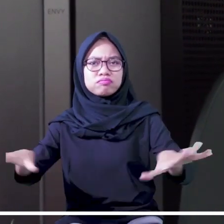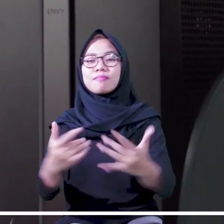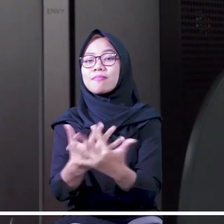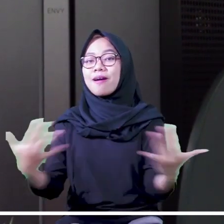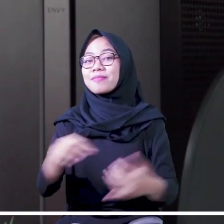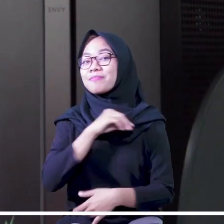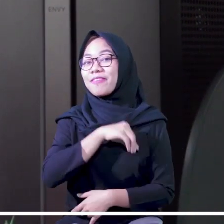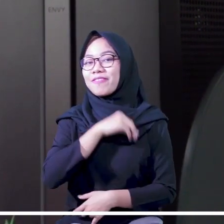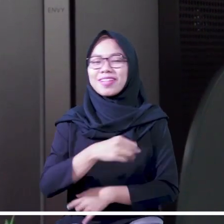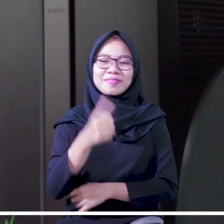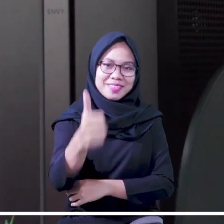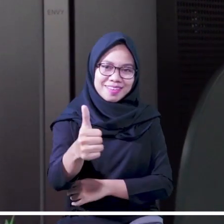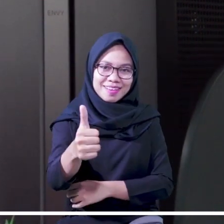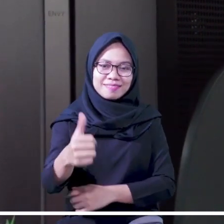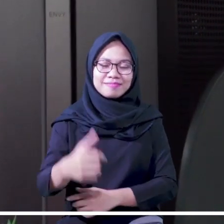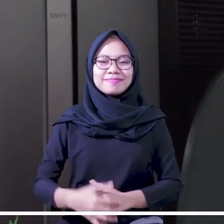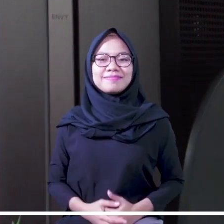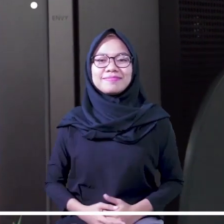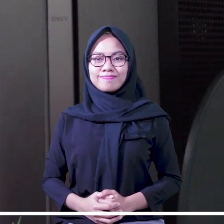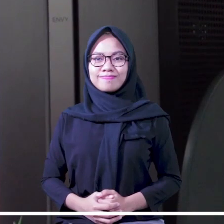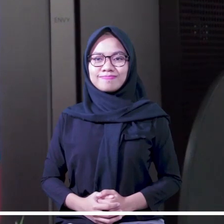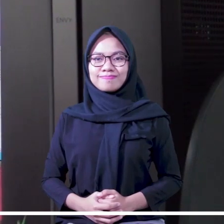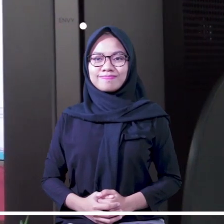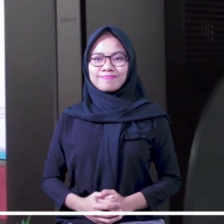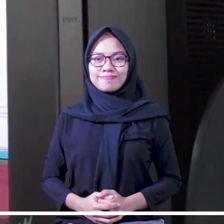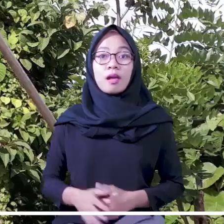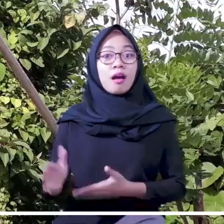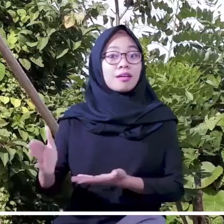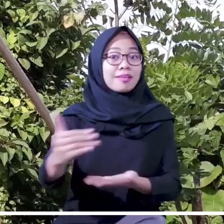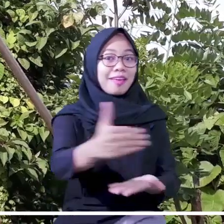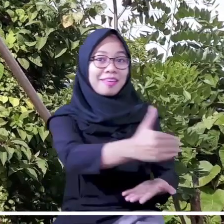produce the best data that is beneficial to the public.